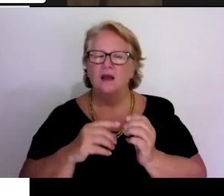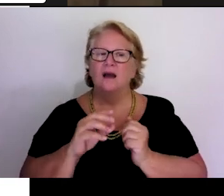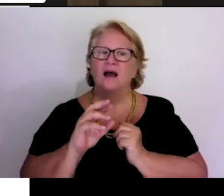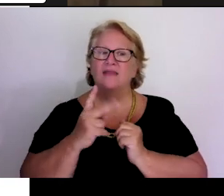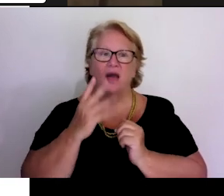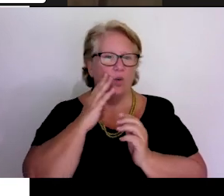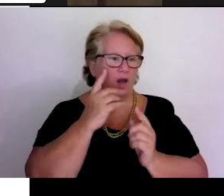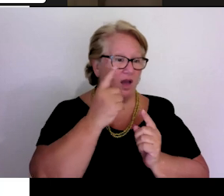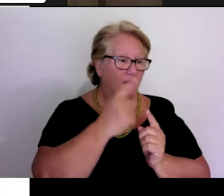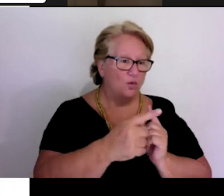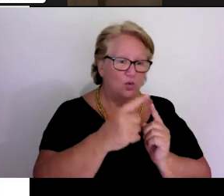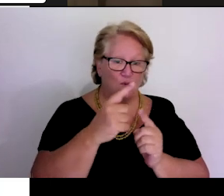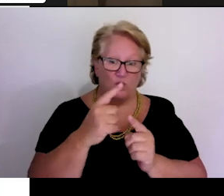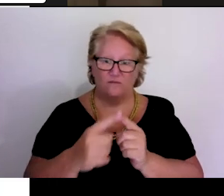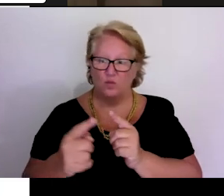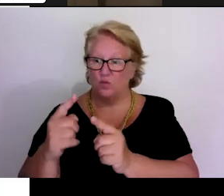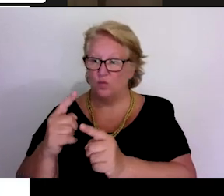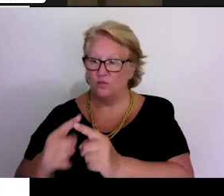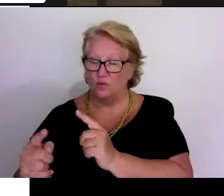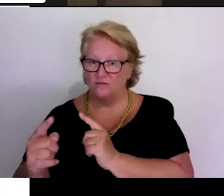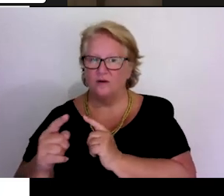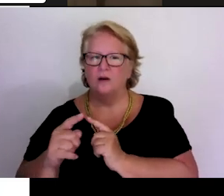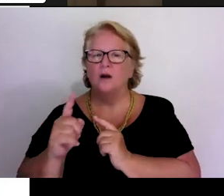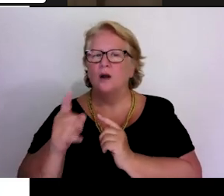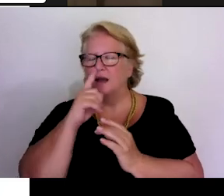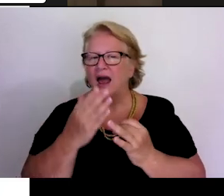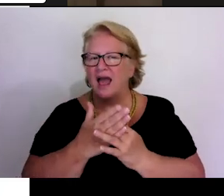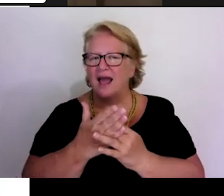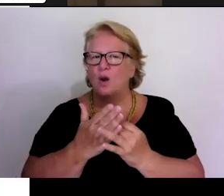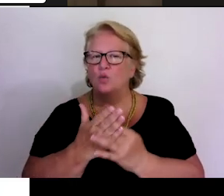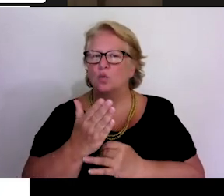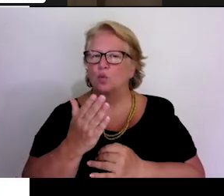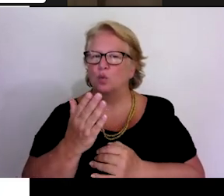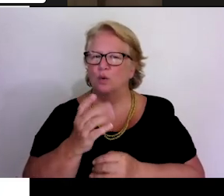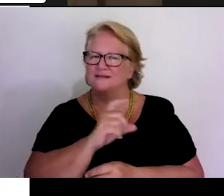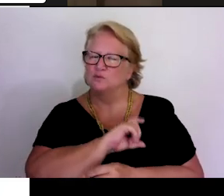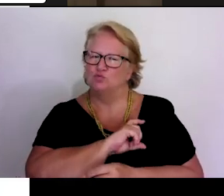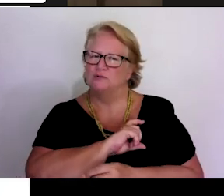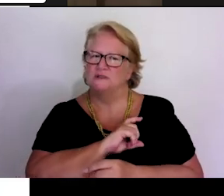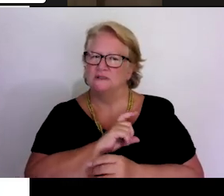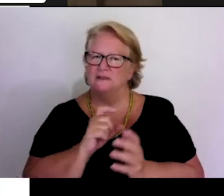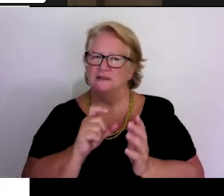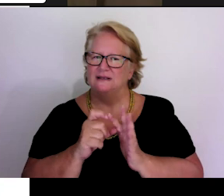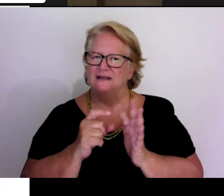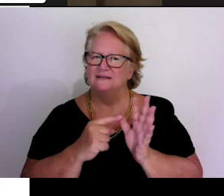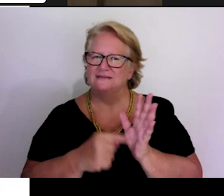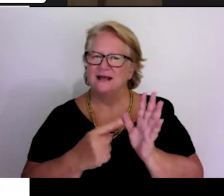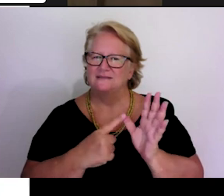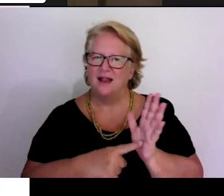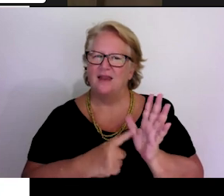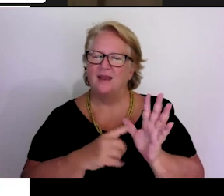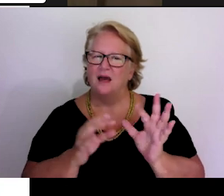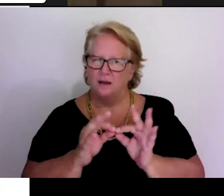happened, if approved, the data can be accessed via a secure data lab, and